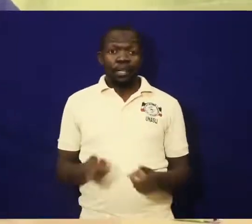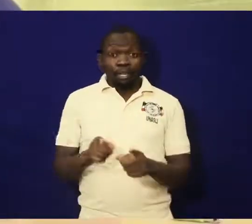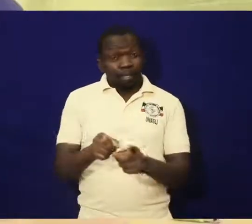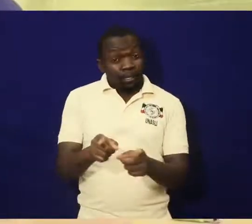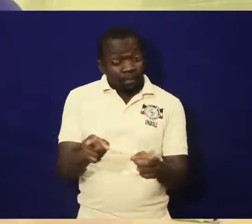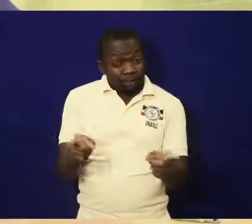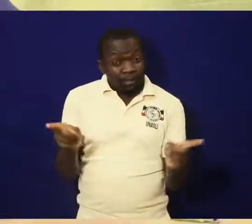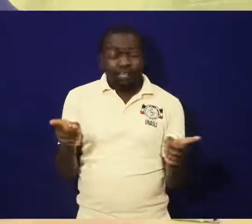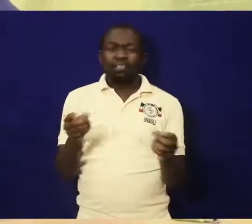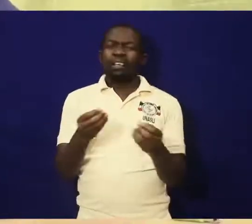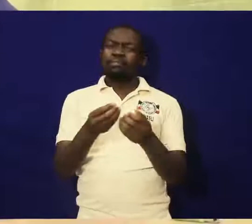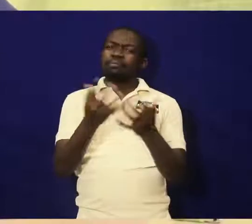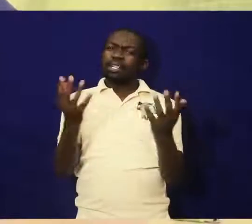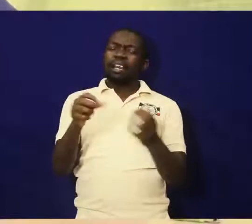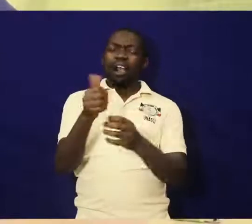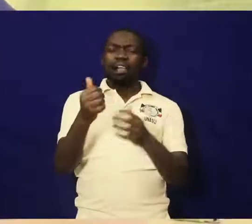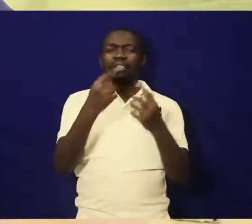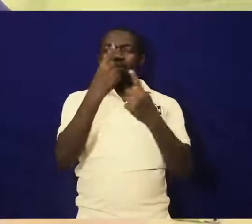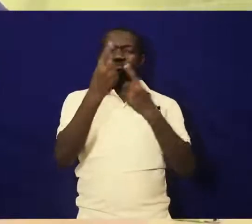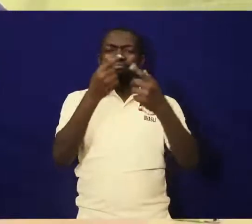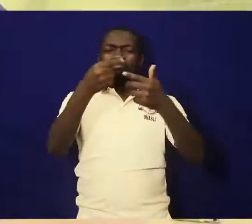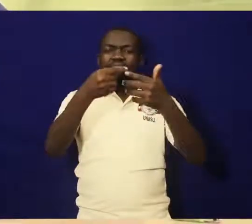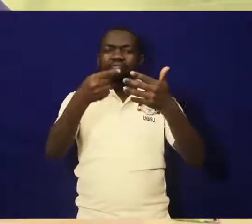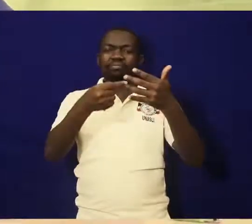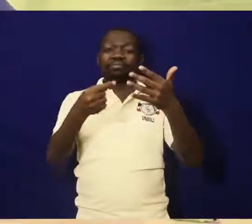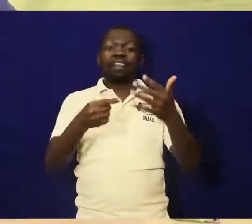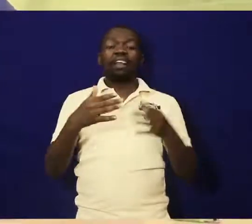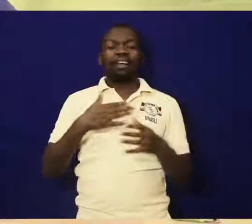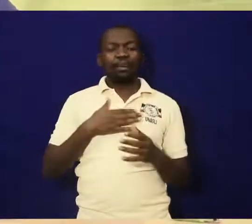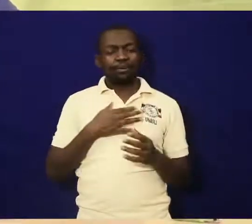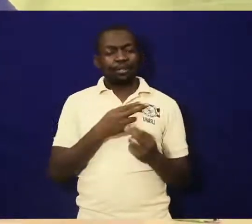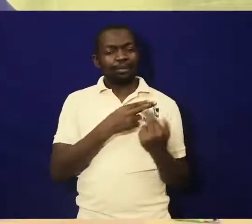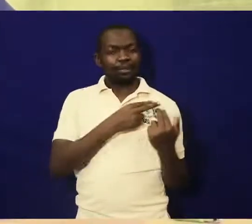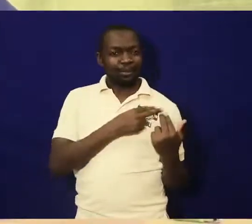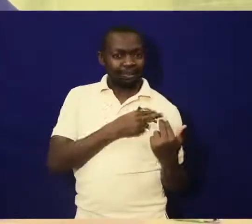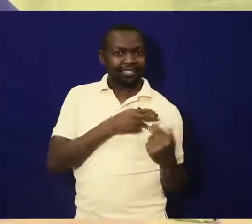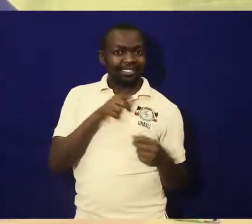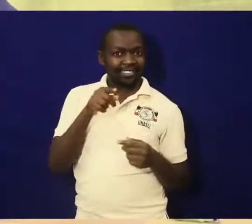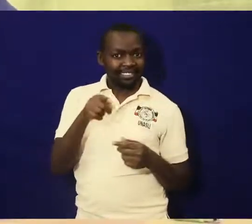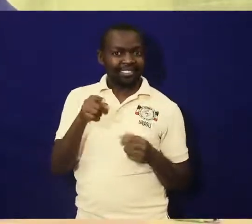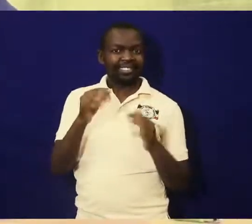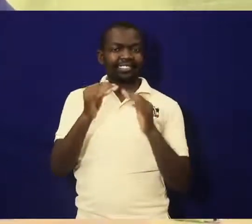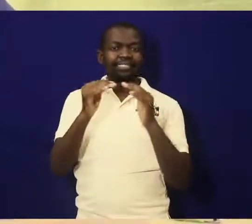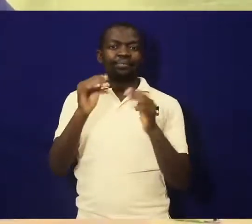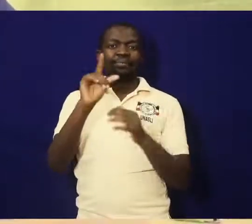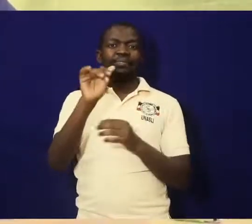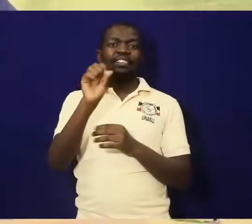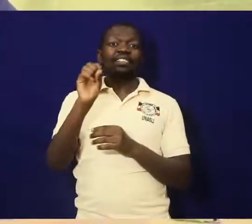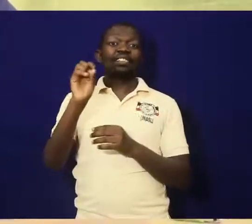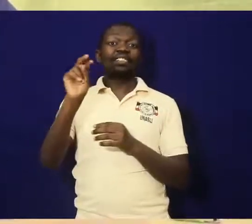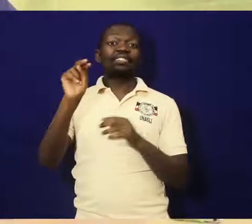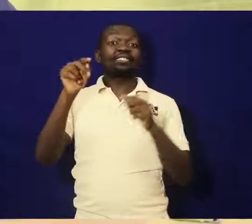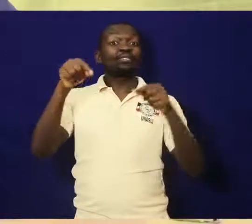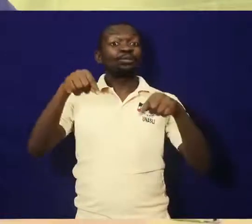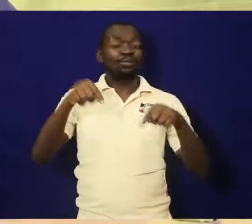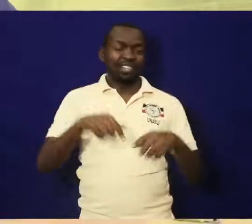These and many other questions are our concern in this lesson today.